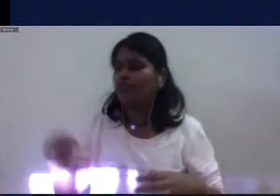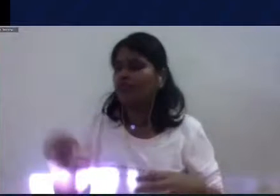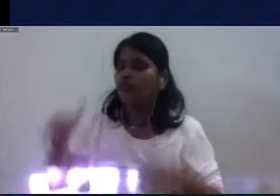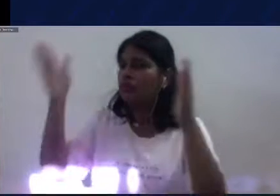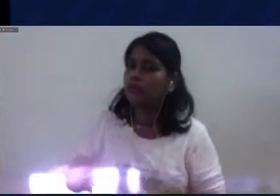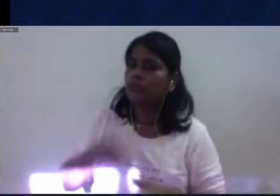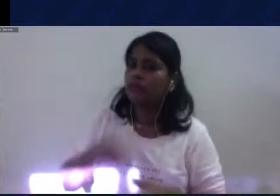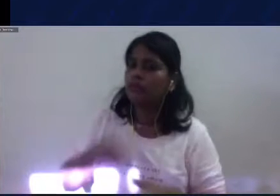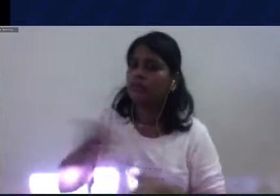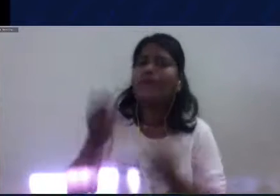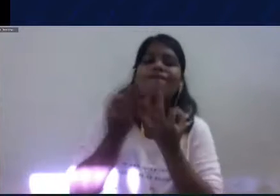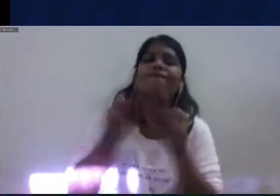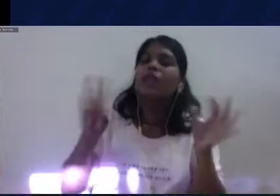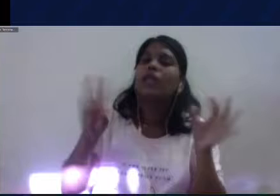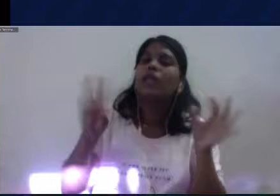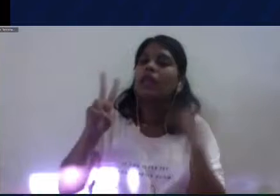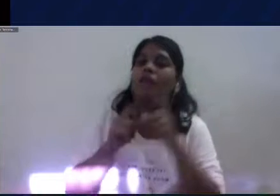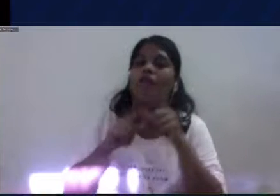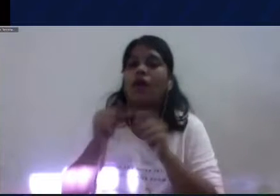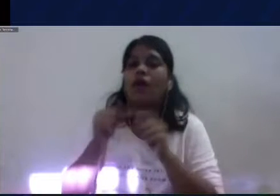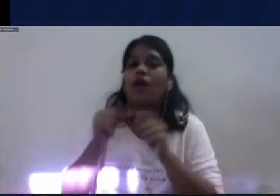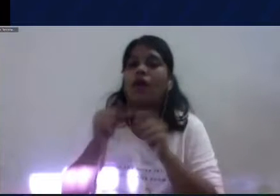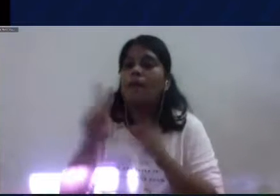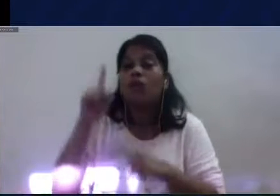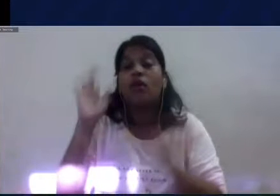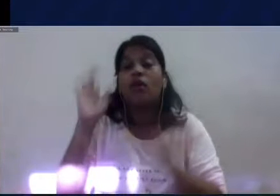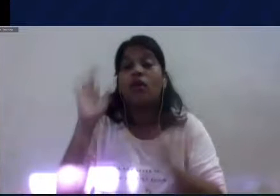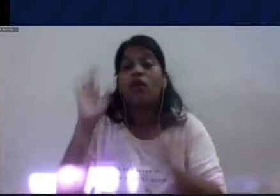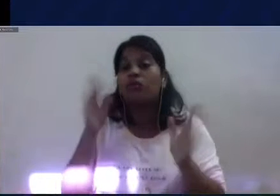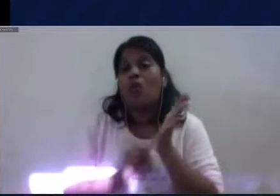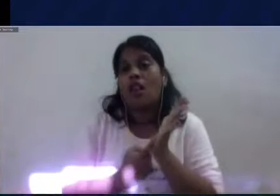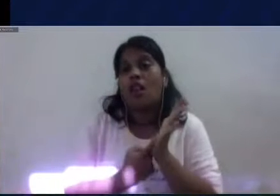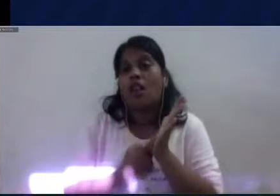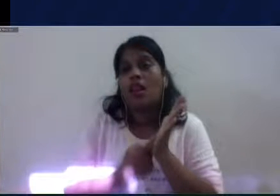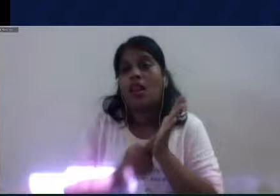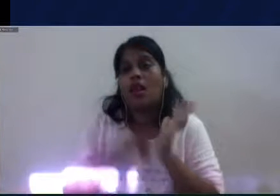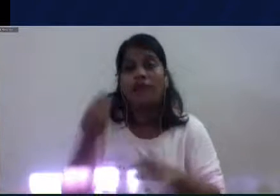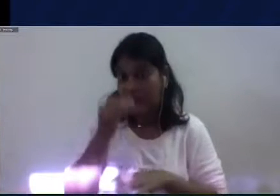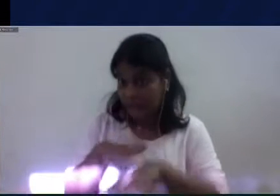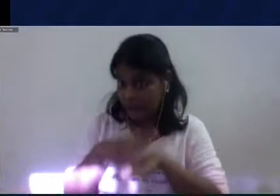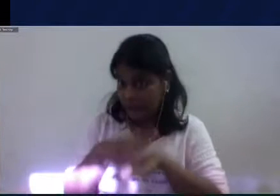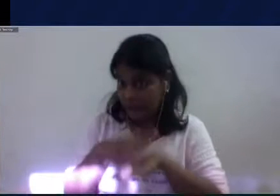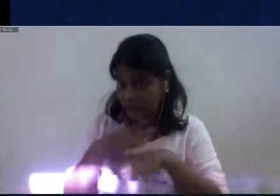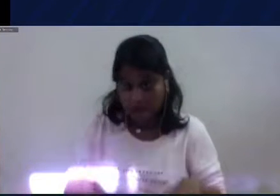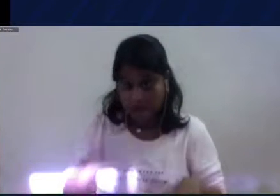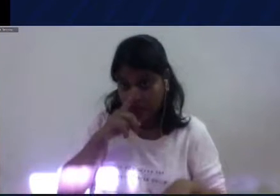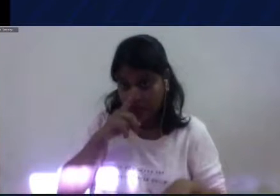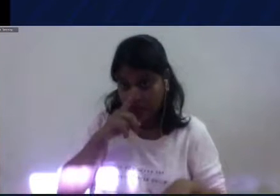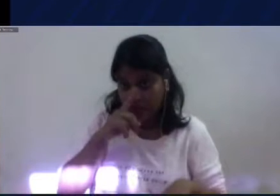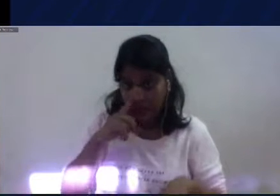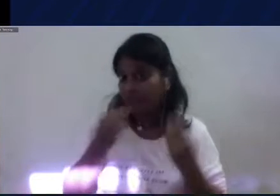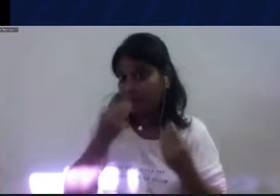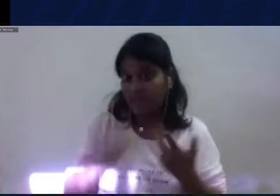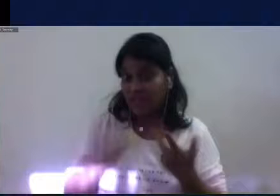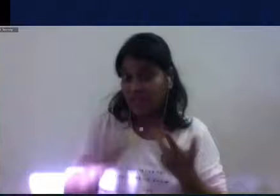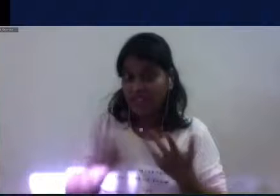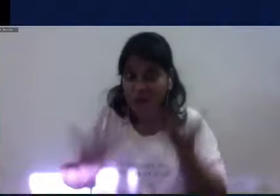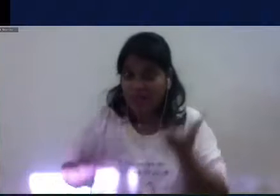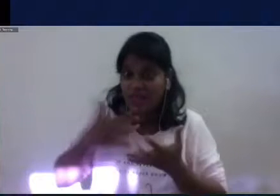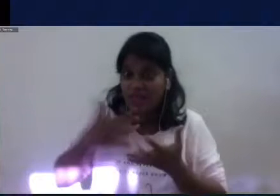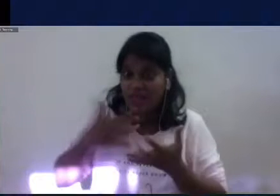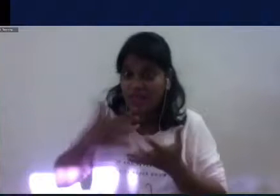would get a free vada pav to eat under one condition, that after having eaten this hot and spicy item, you